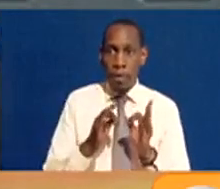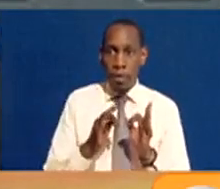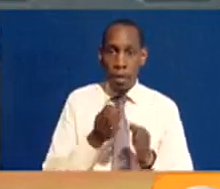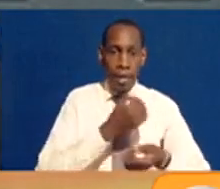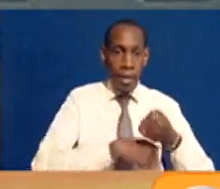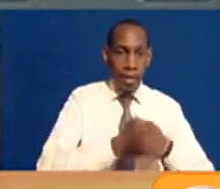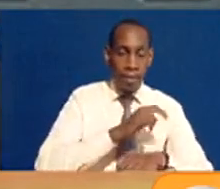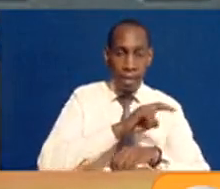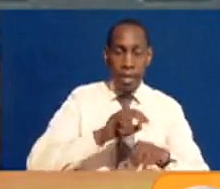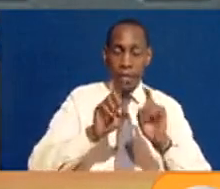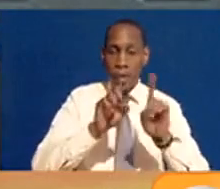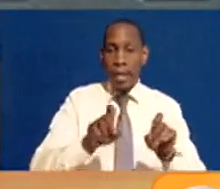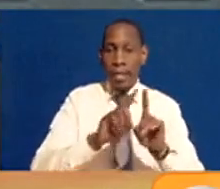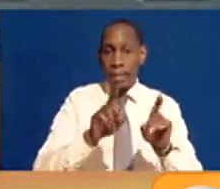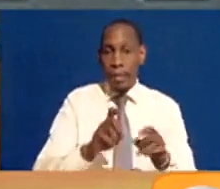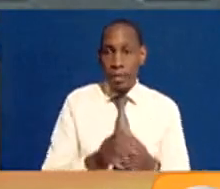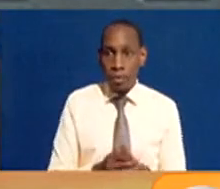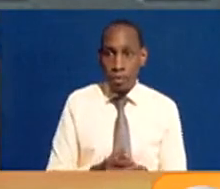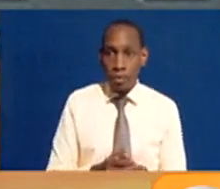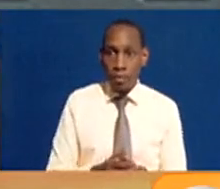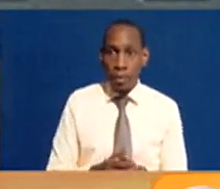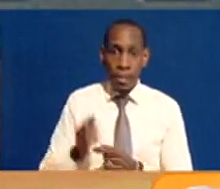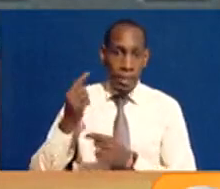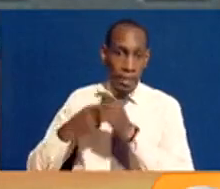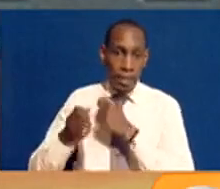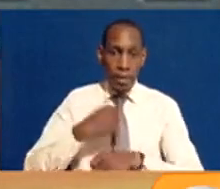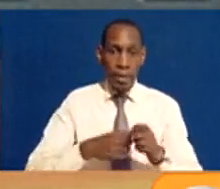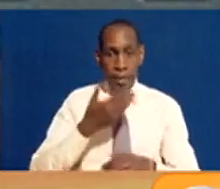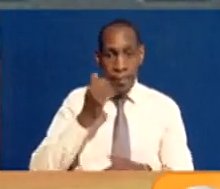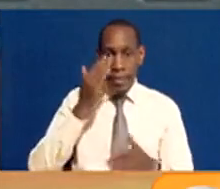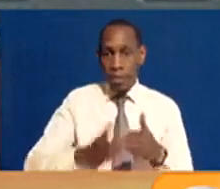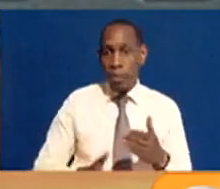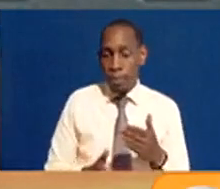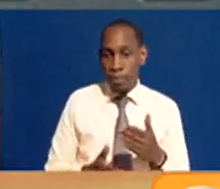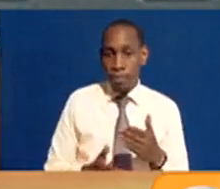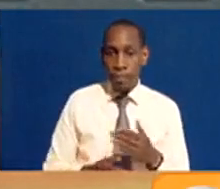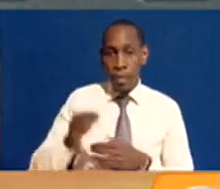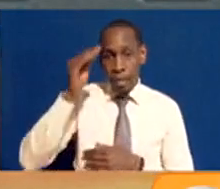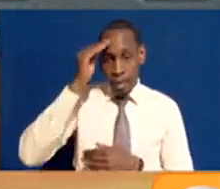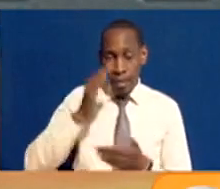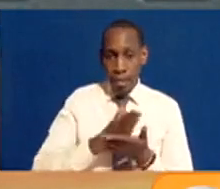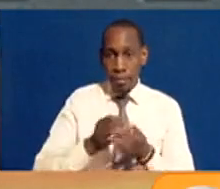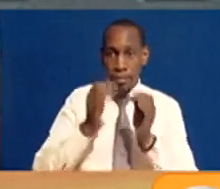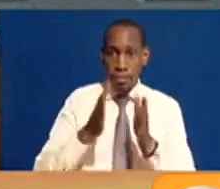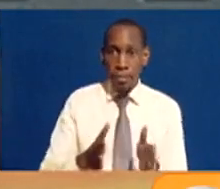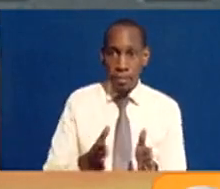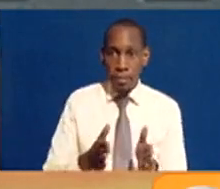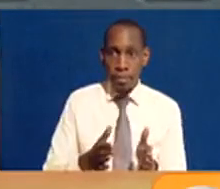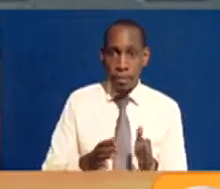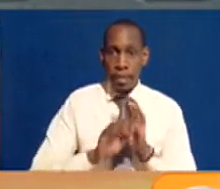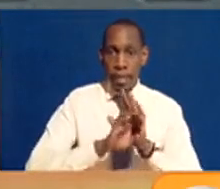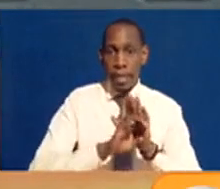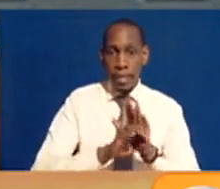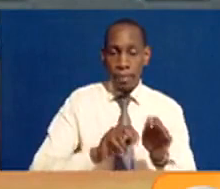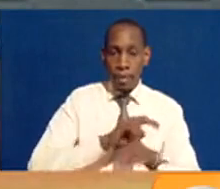these national examinations. It's a ritual that needs to end. The education sector officials, such as those